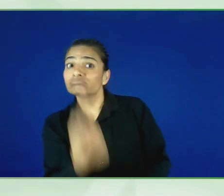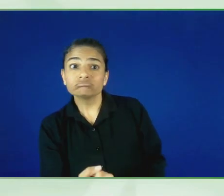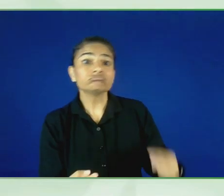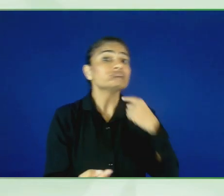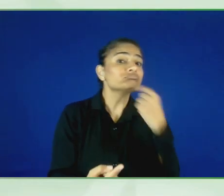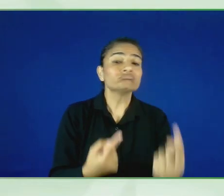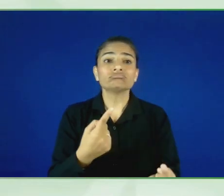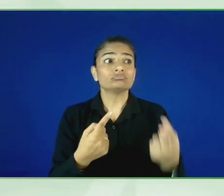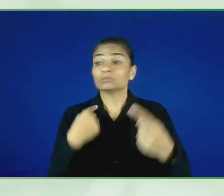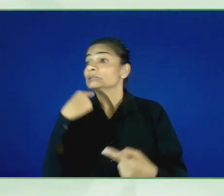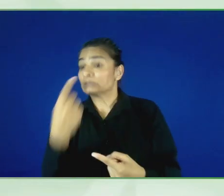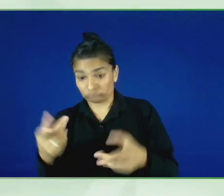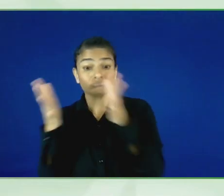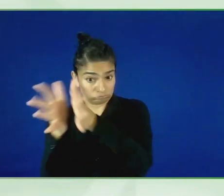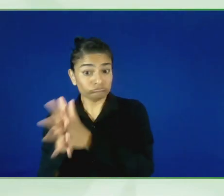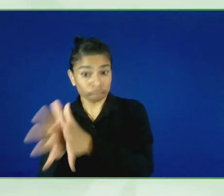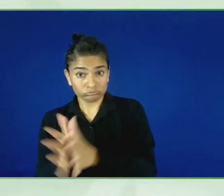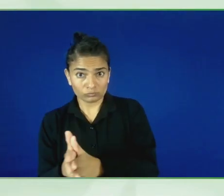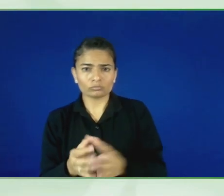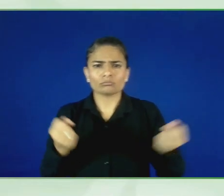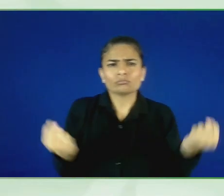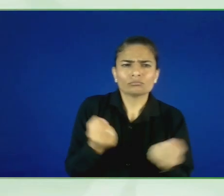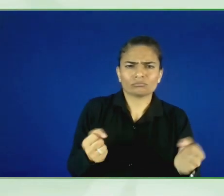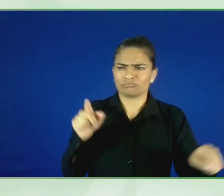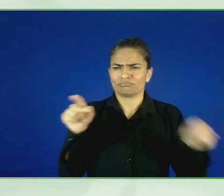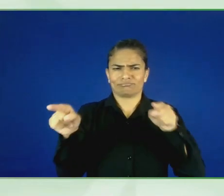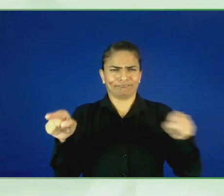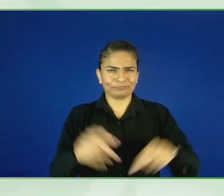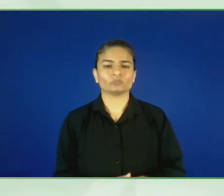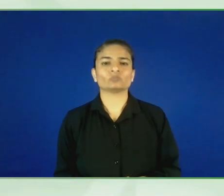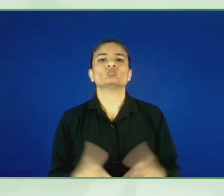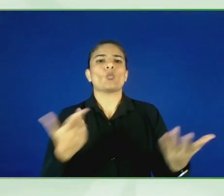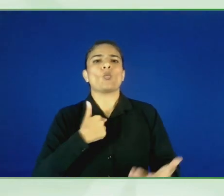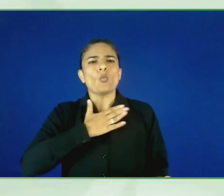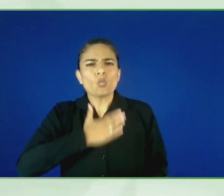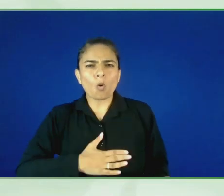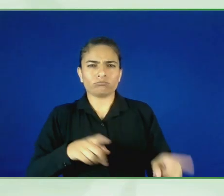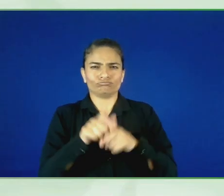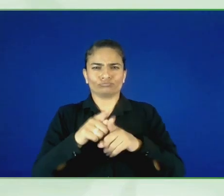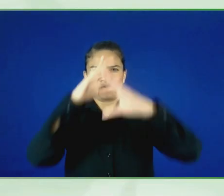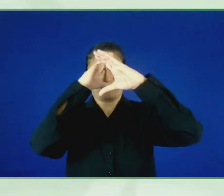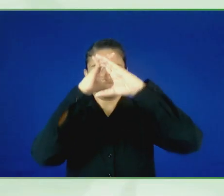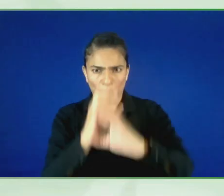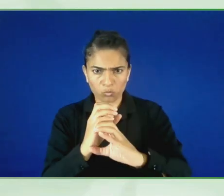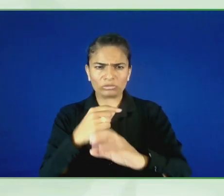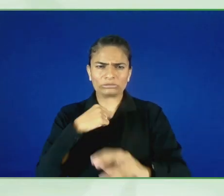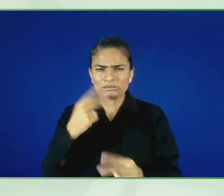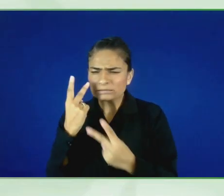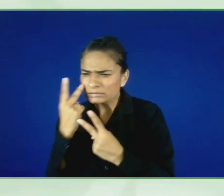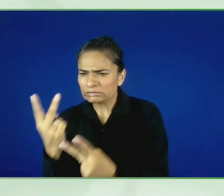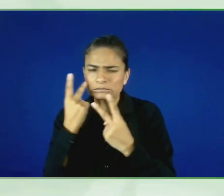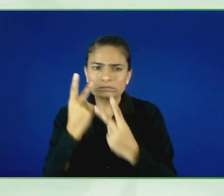years. And I would group it into four. Like the first field that is really